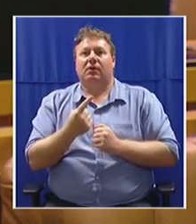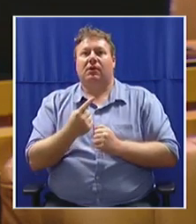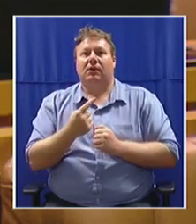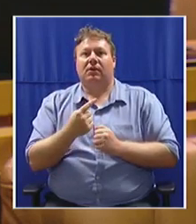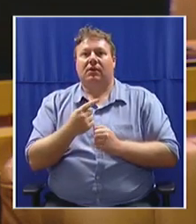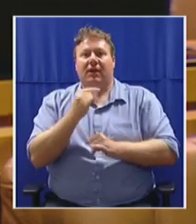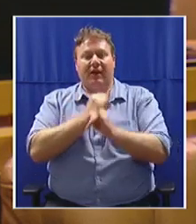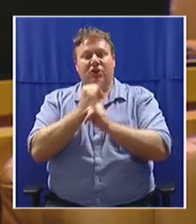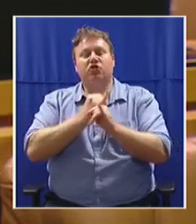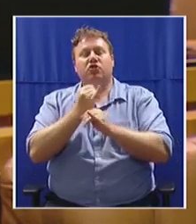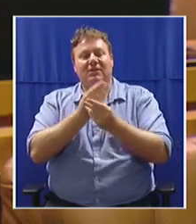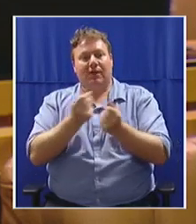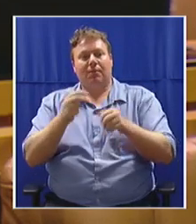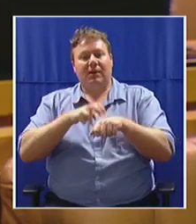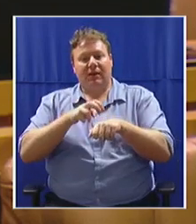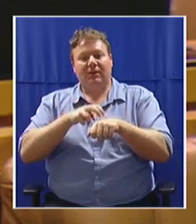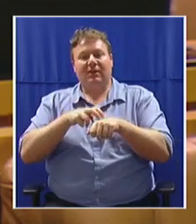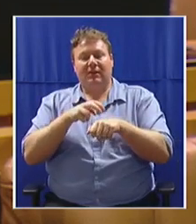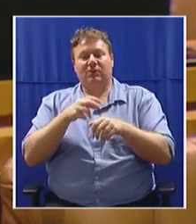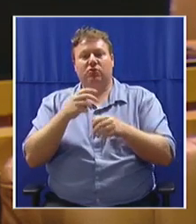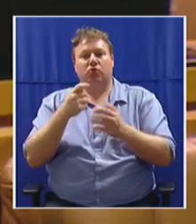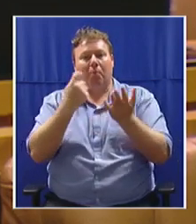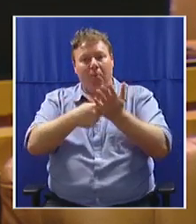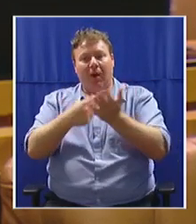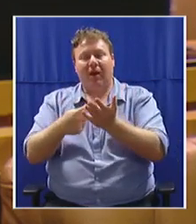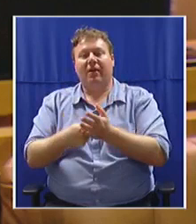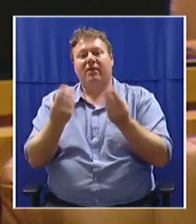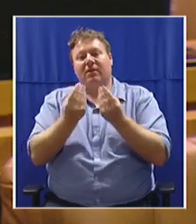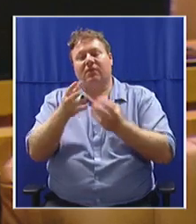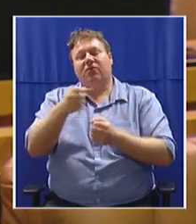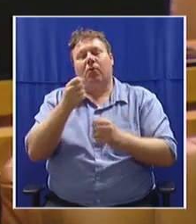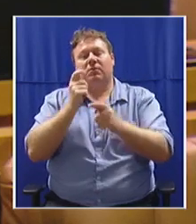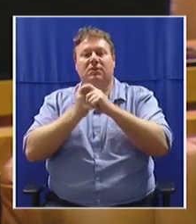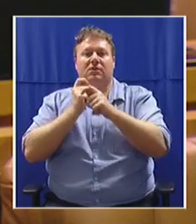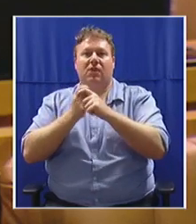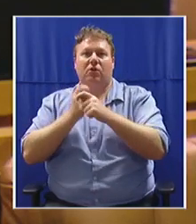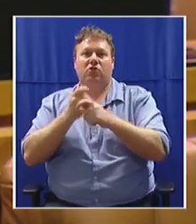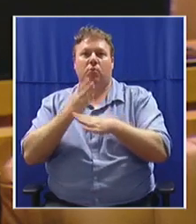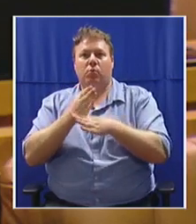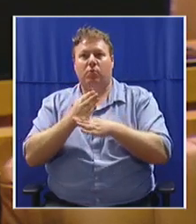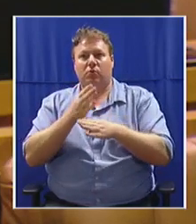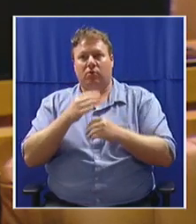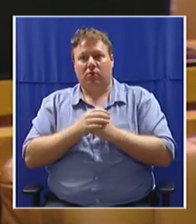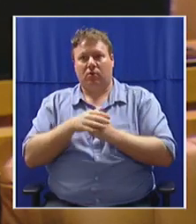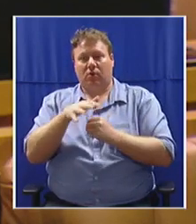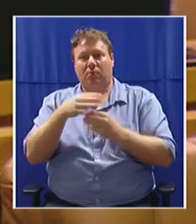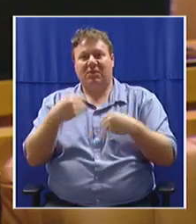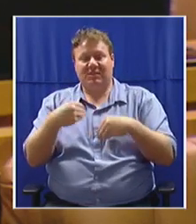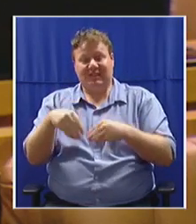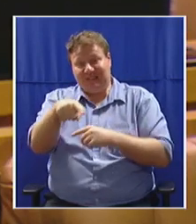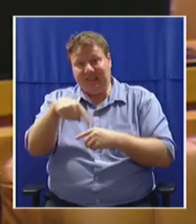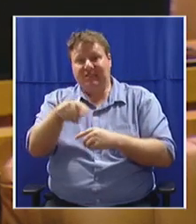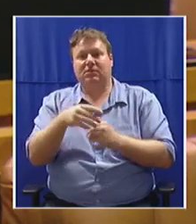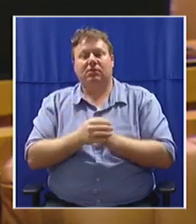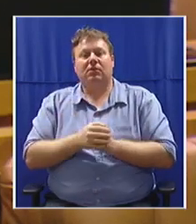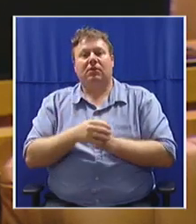and procurement of particular goods and services must come from township economies. That being the case, my